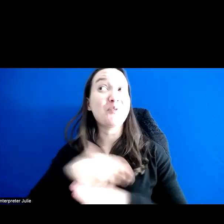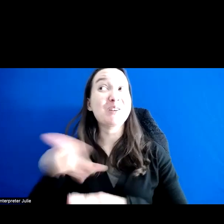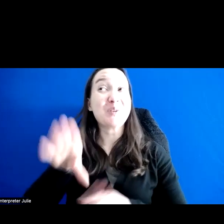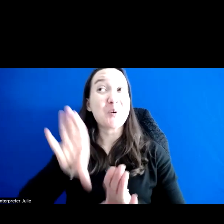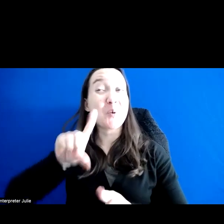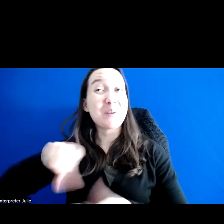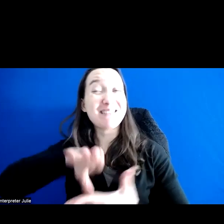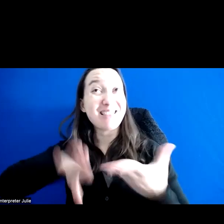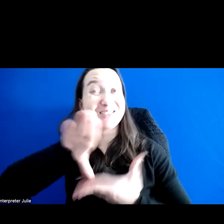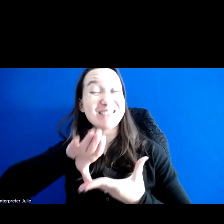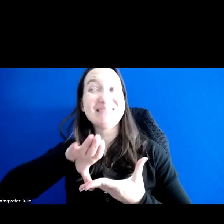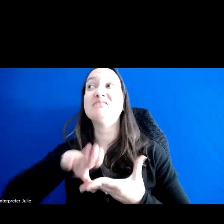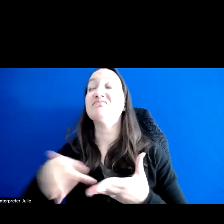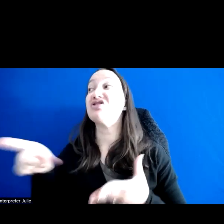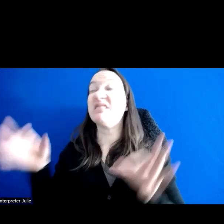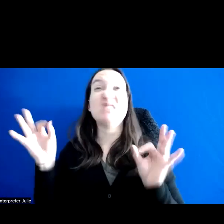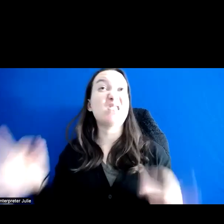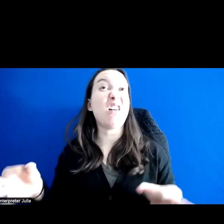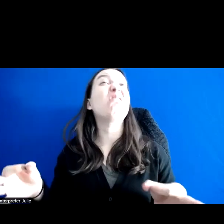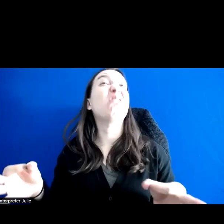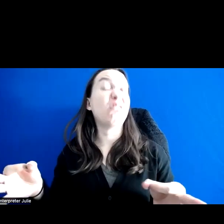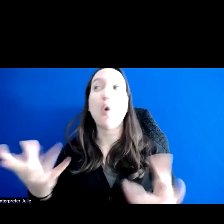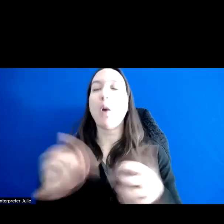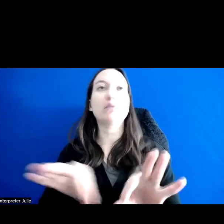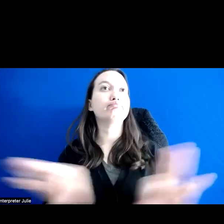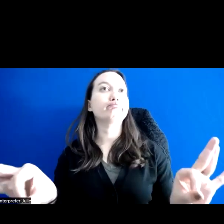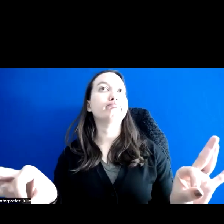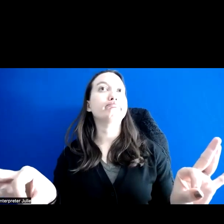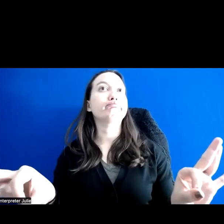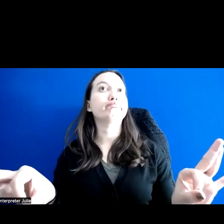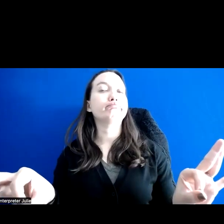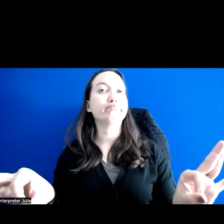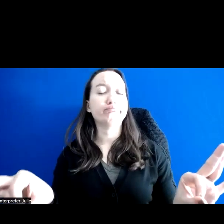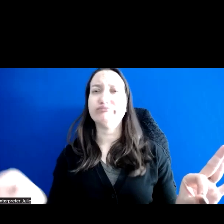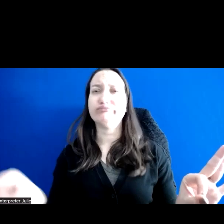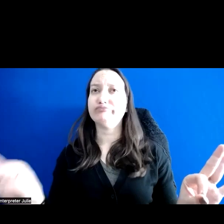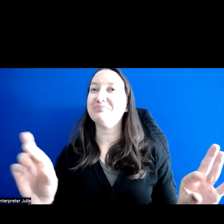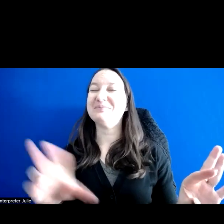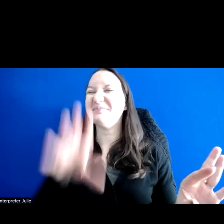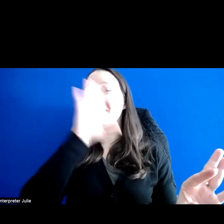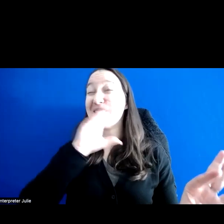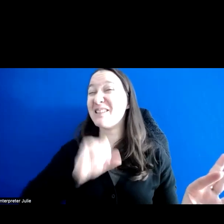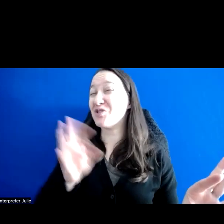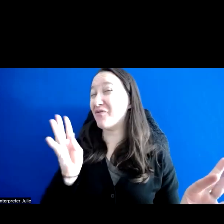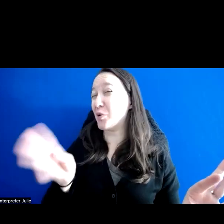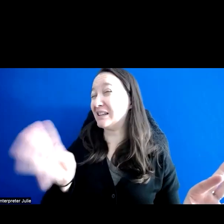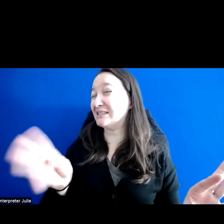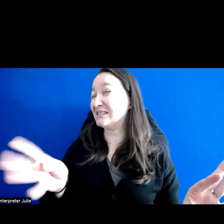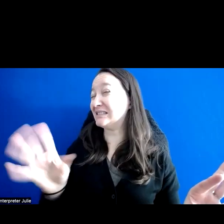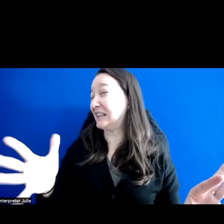college, decided that she wanted to have a degree. And she was already in her late 40s, I